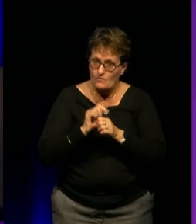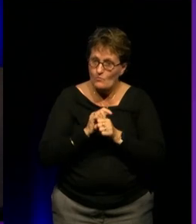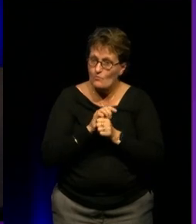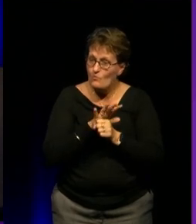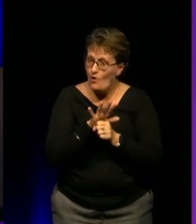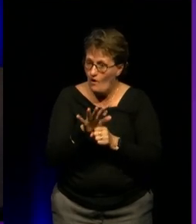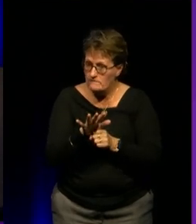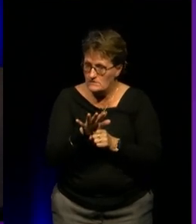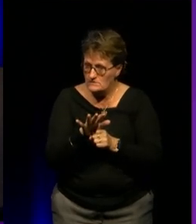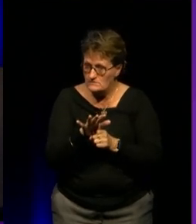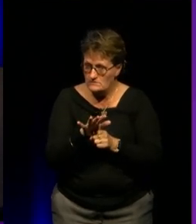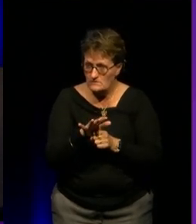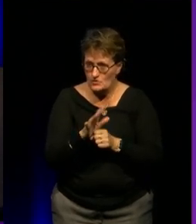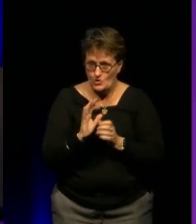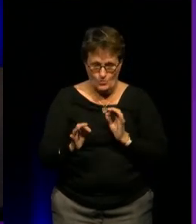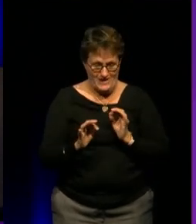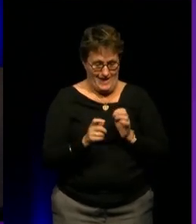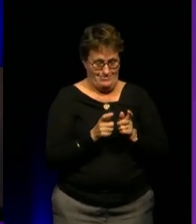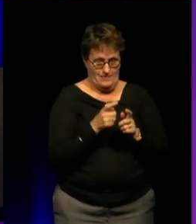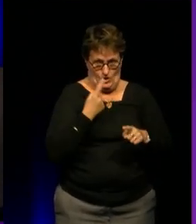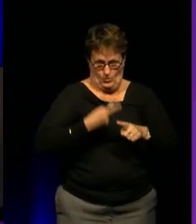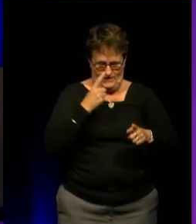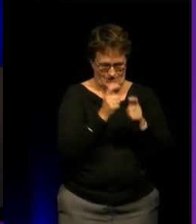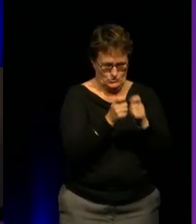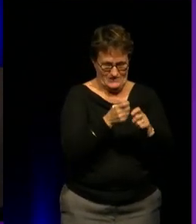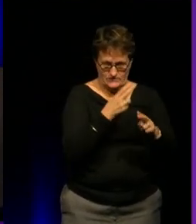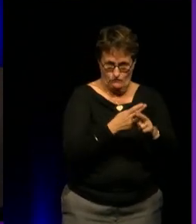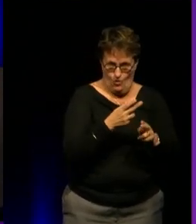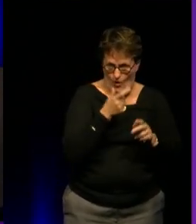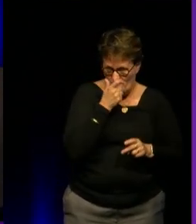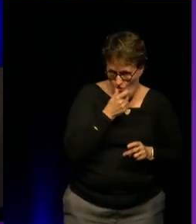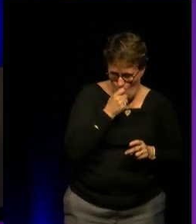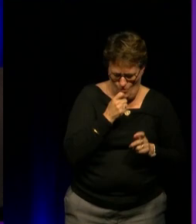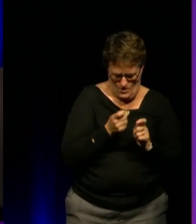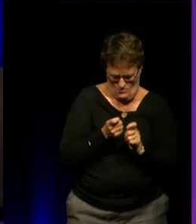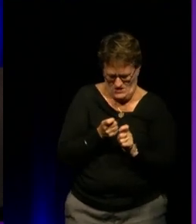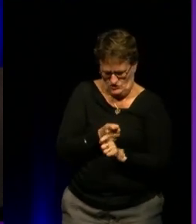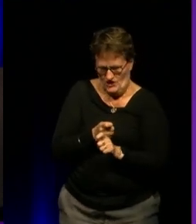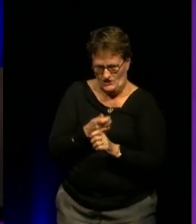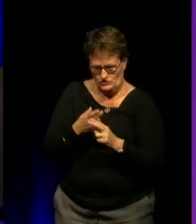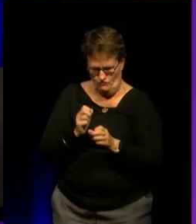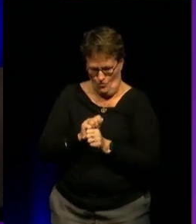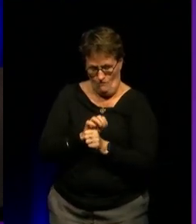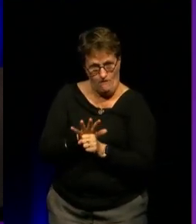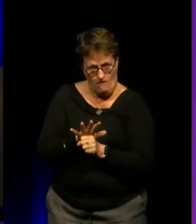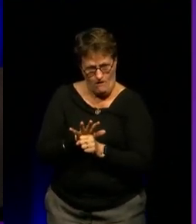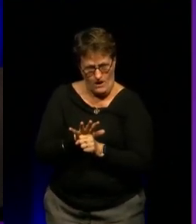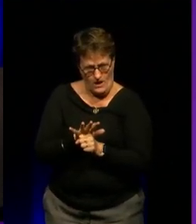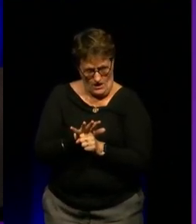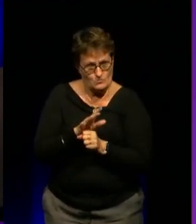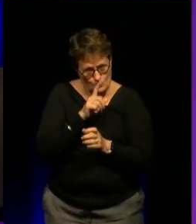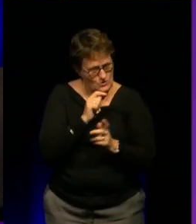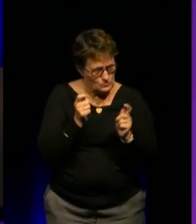and we took our existing tech for flu and we made it work for COVID, which was a non-trivial change, there's a fair bit in doing